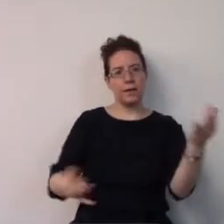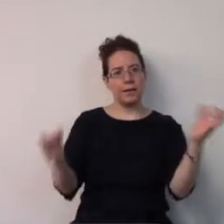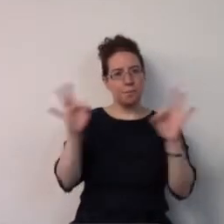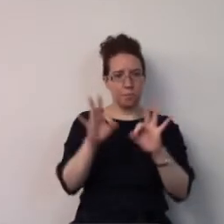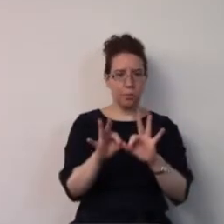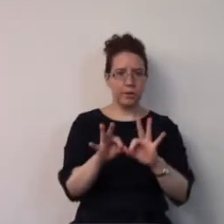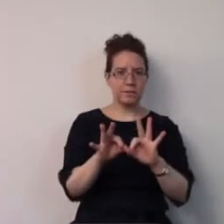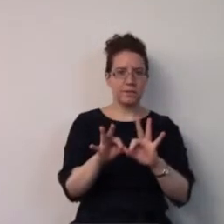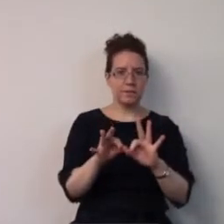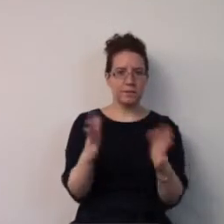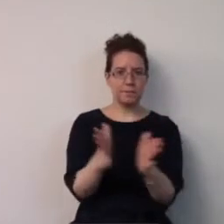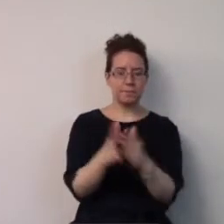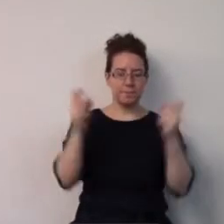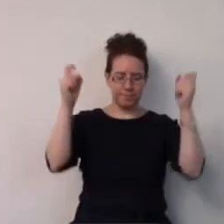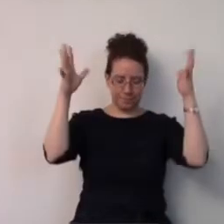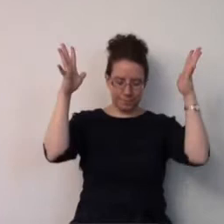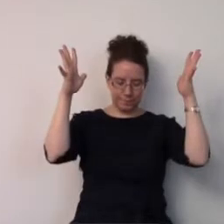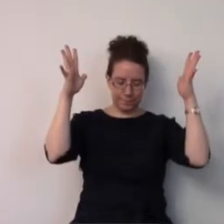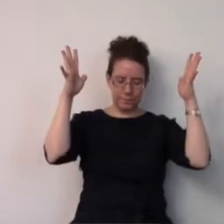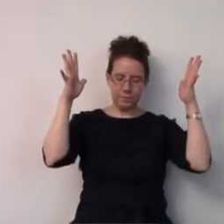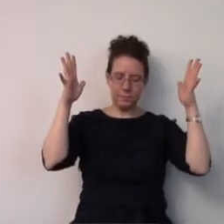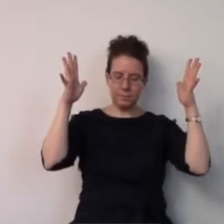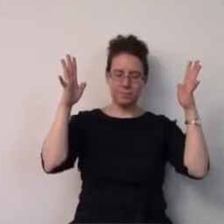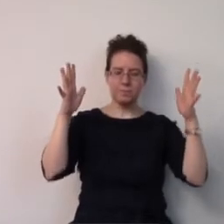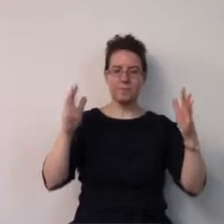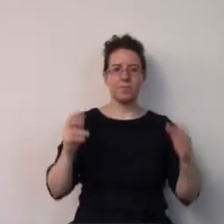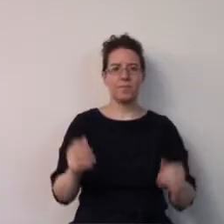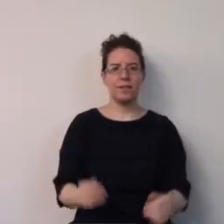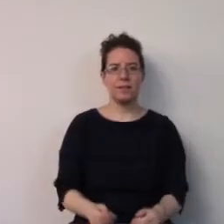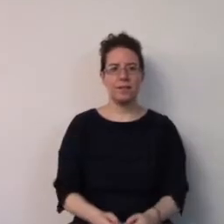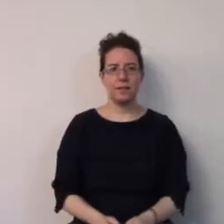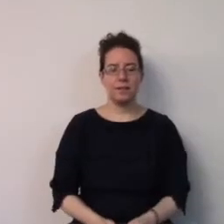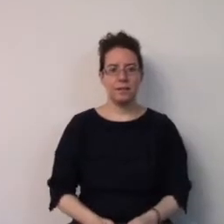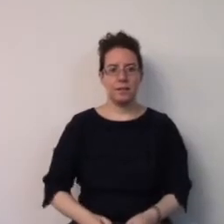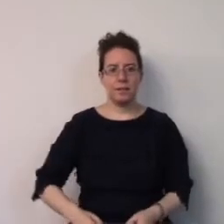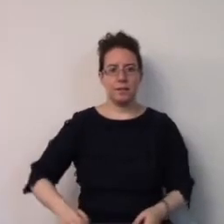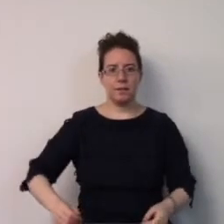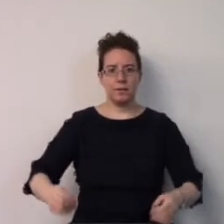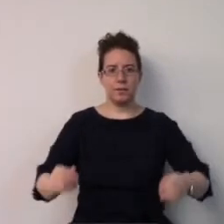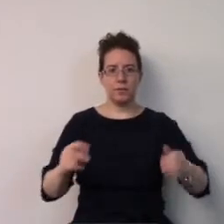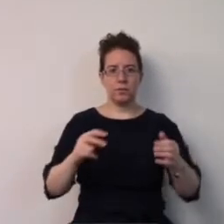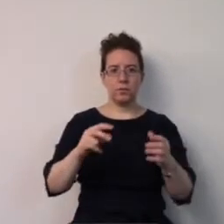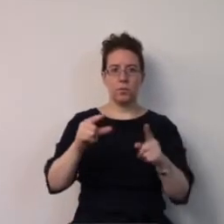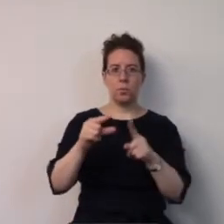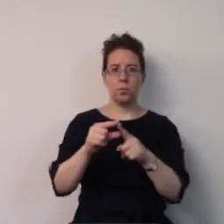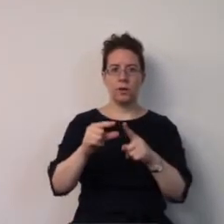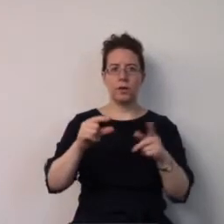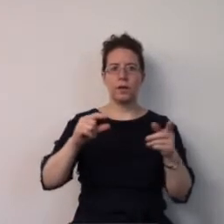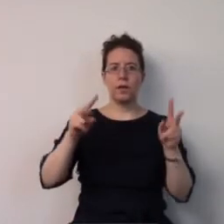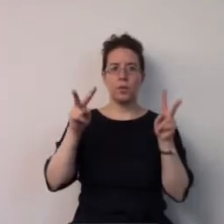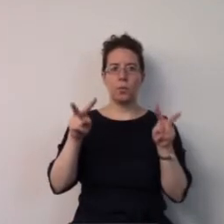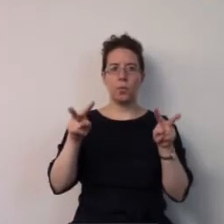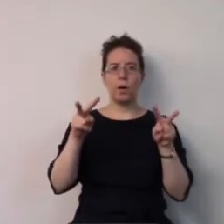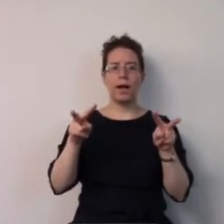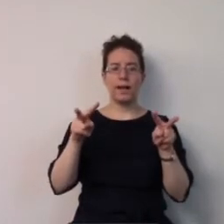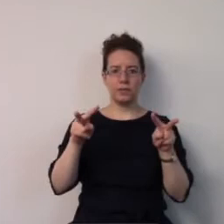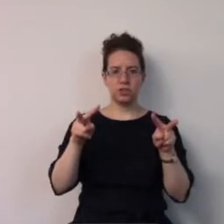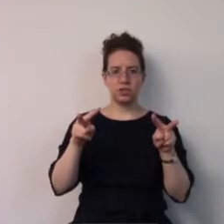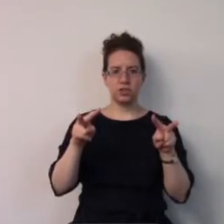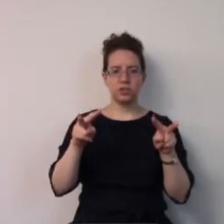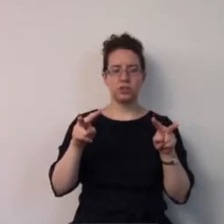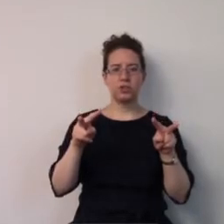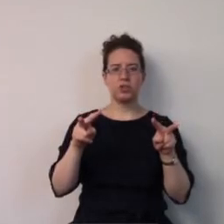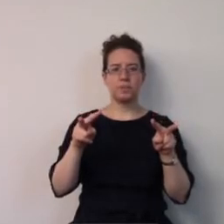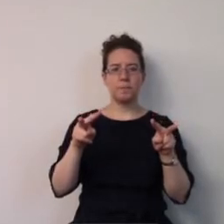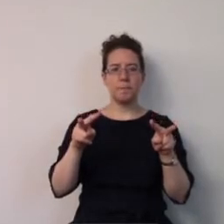The word watch is used, from the Greek word Gregorio, is used in the Acts of the